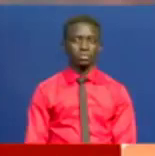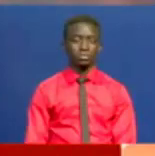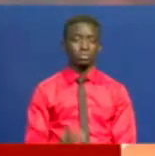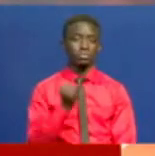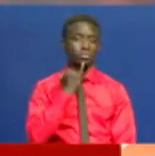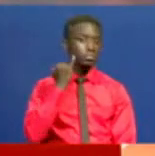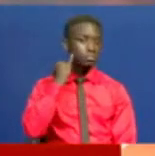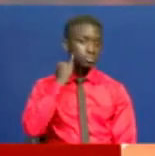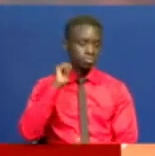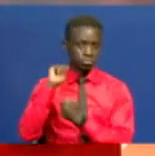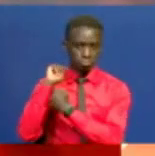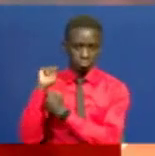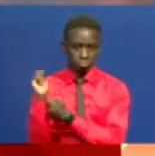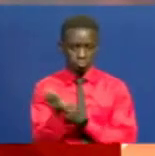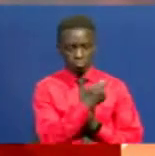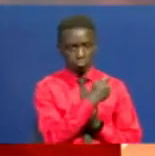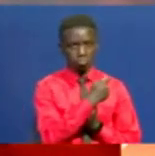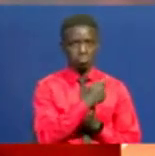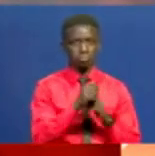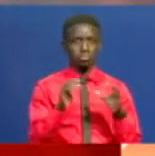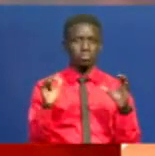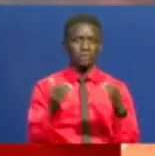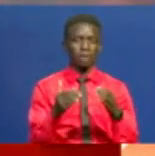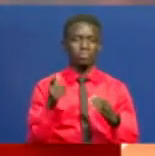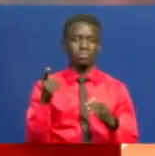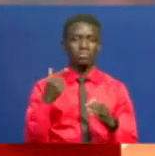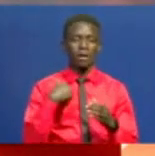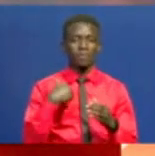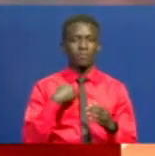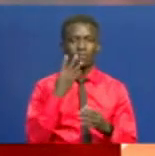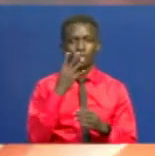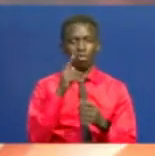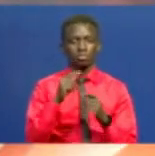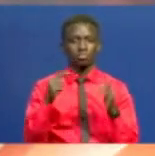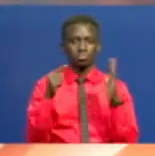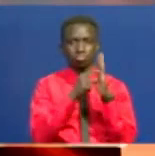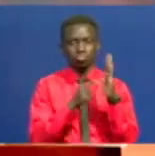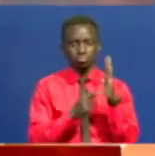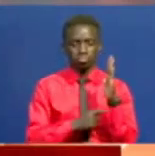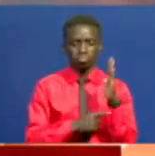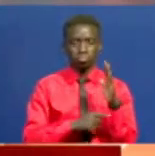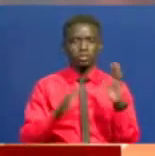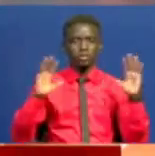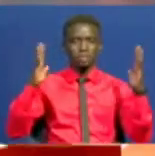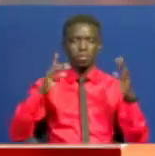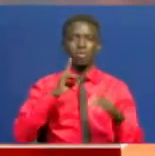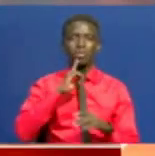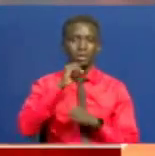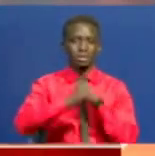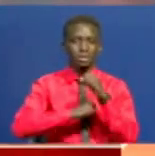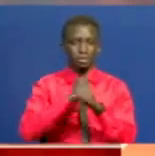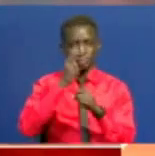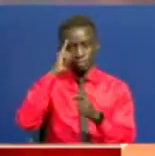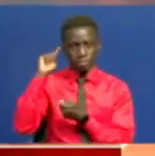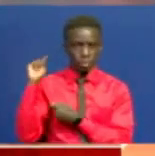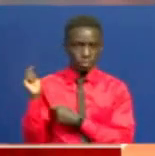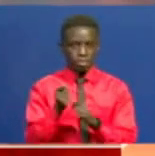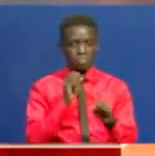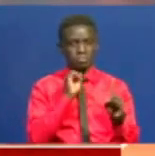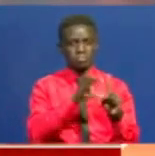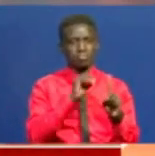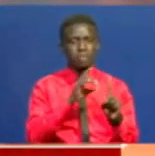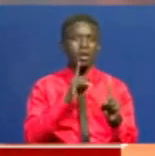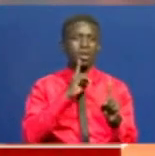Nakuru Golf Club is set to run 4 tournaments to celebrate 100 years of golfing and mentor 100 junior